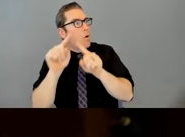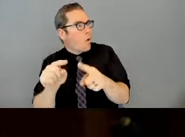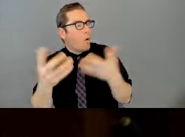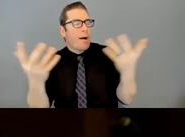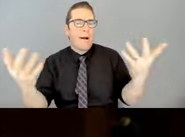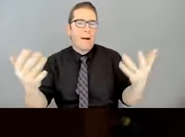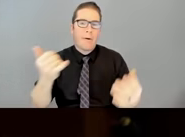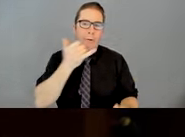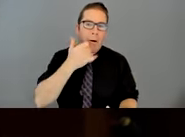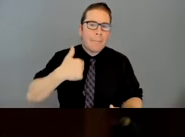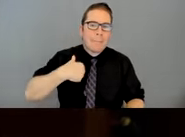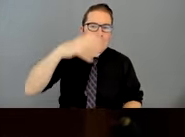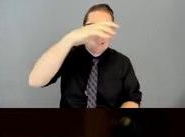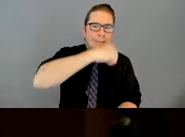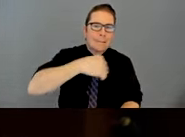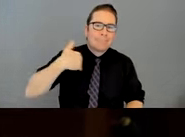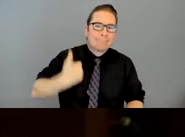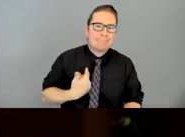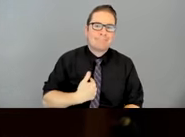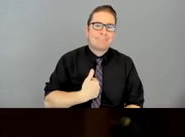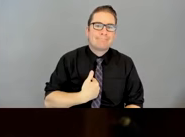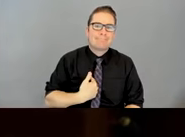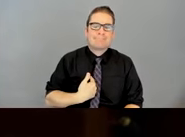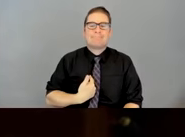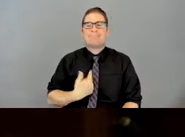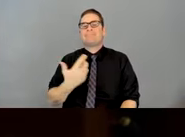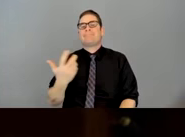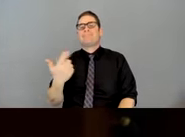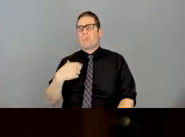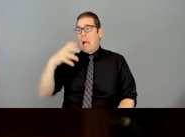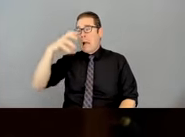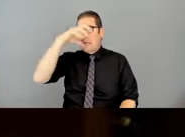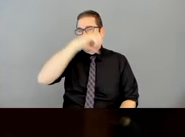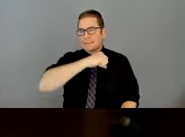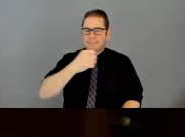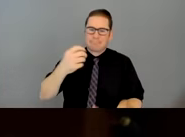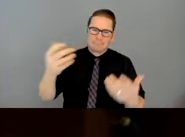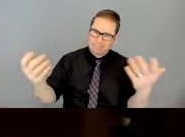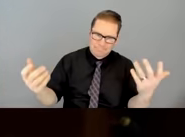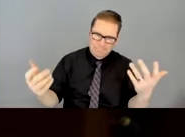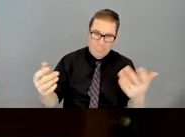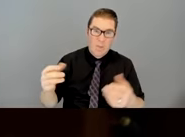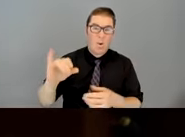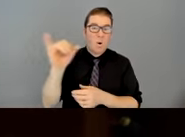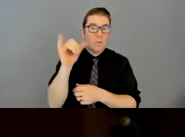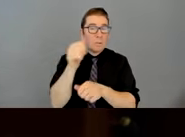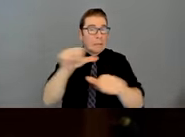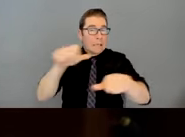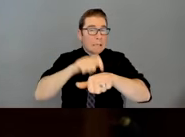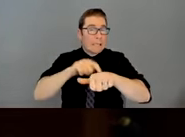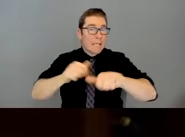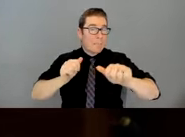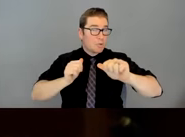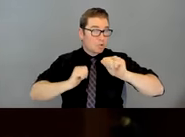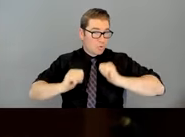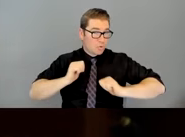college campus before. Also, whenever there is drama, they taught me this at